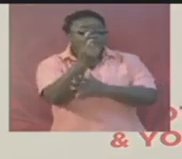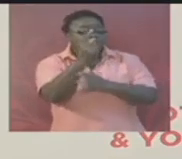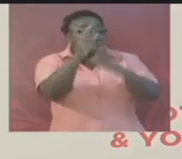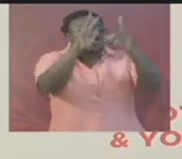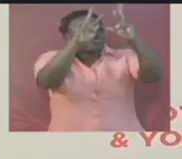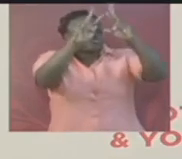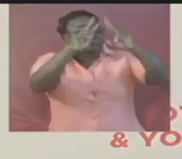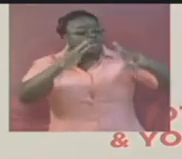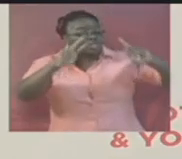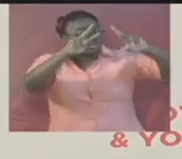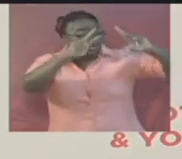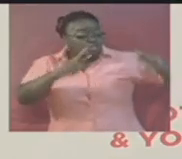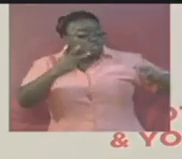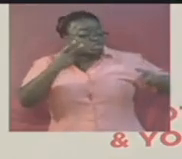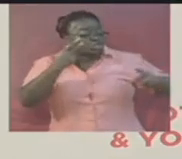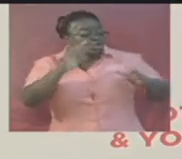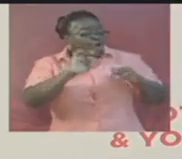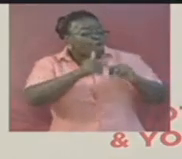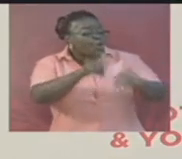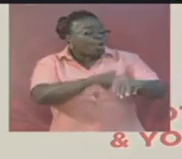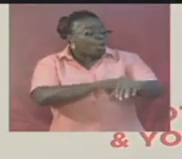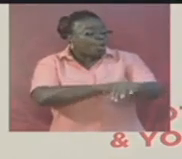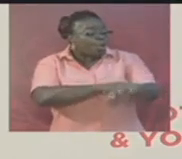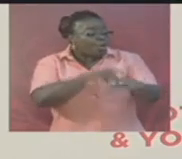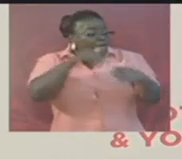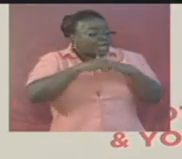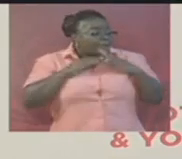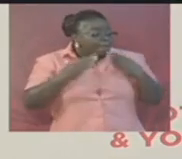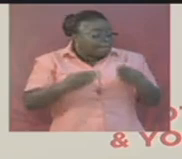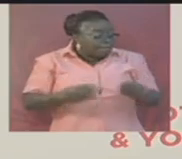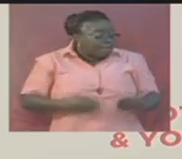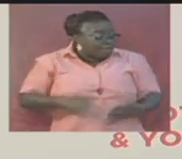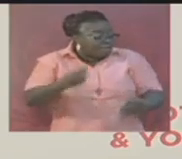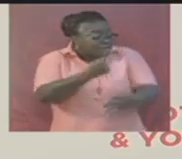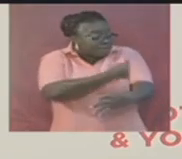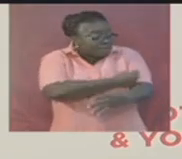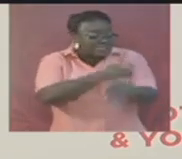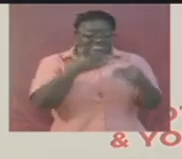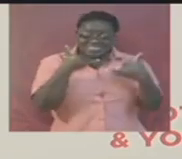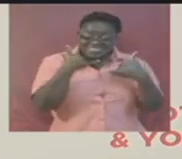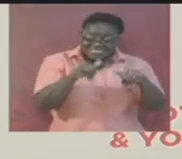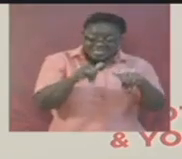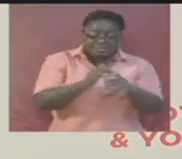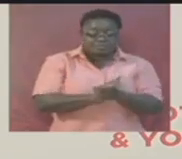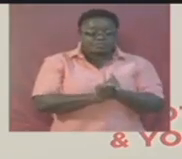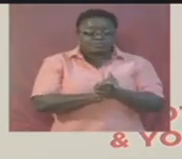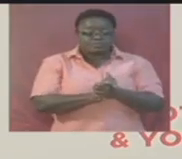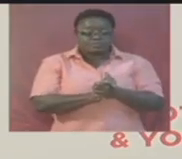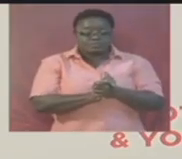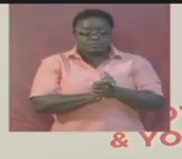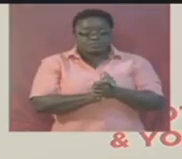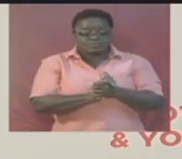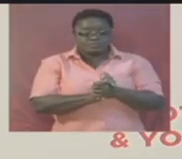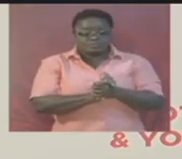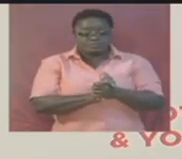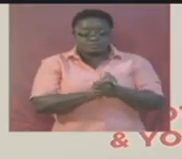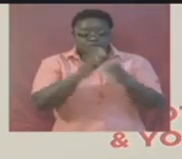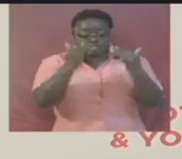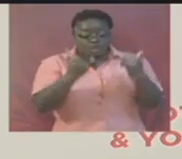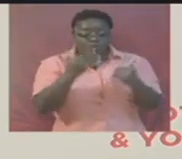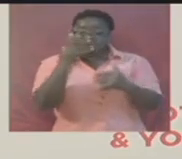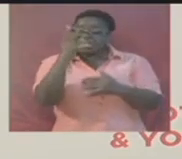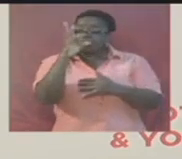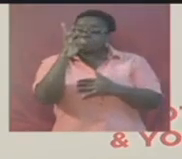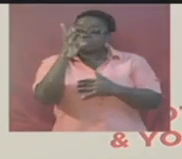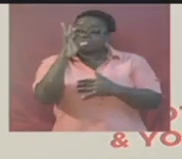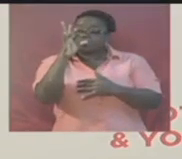for a great length of time. So with vaccination so far, because they are fairly new, we only have 8 months, 8 months of data. So we don't know how